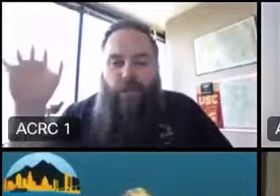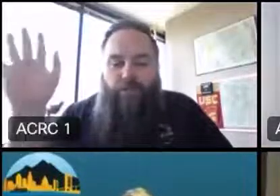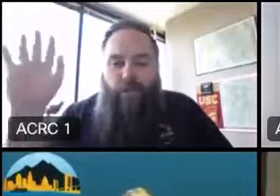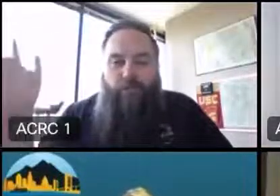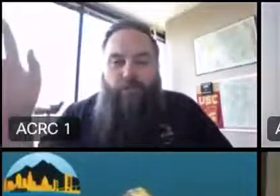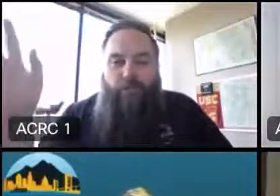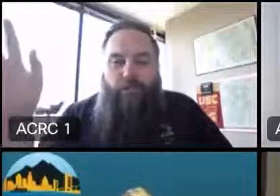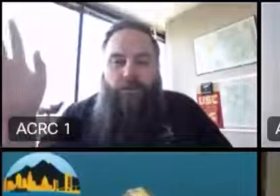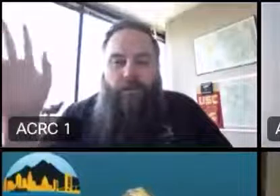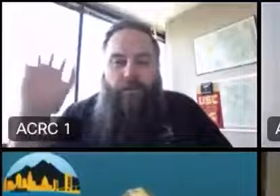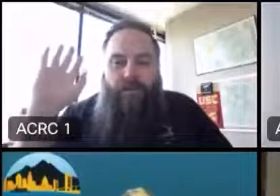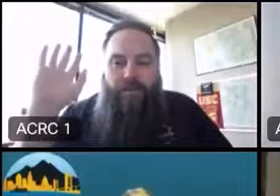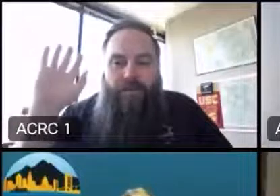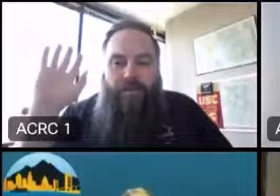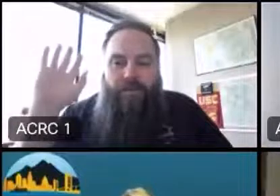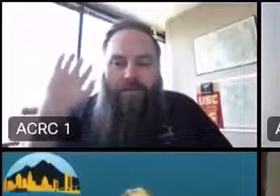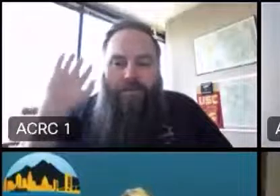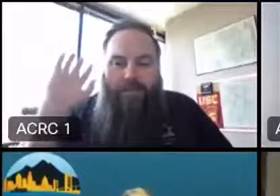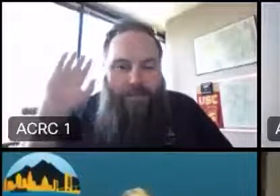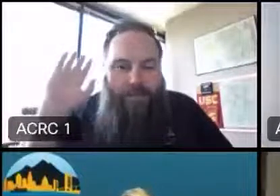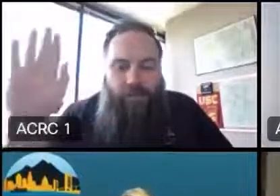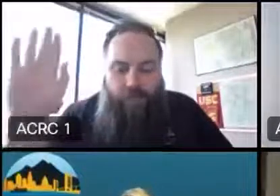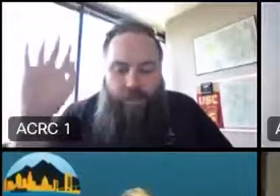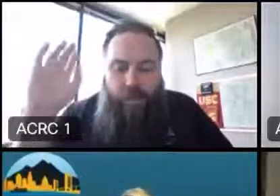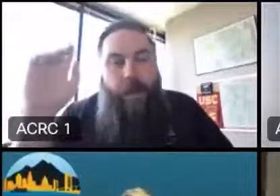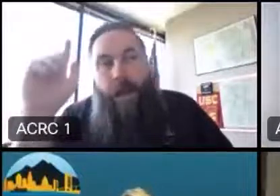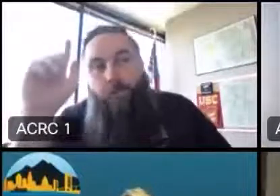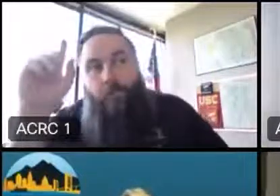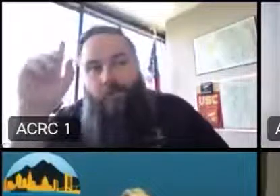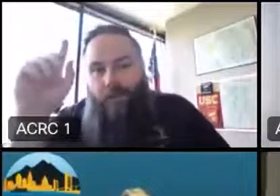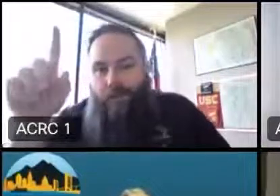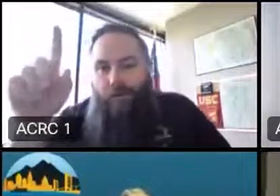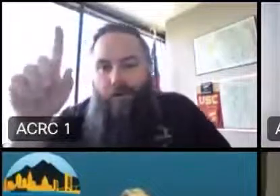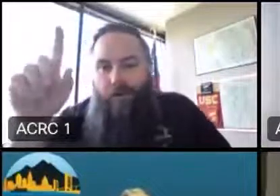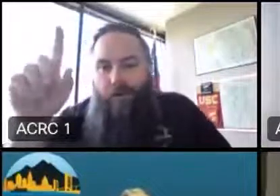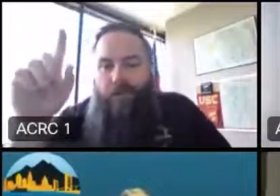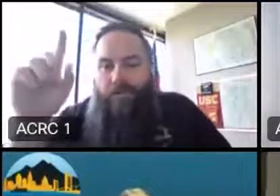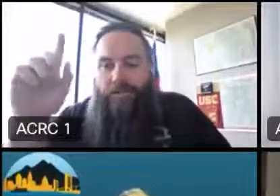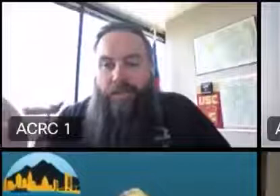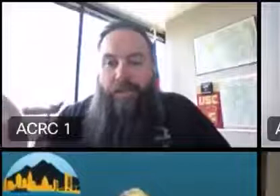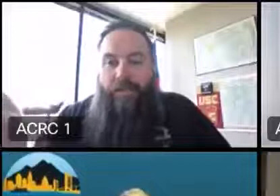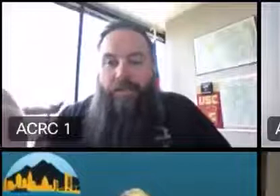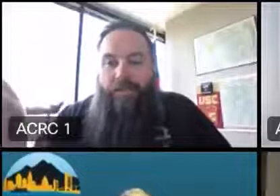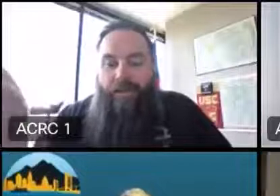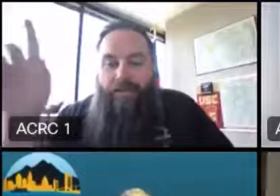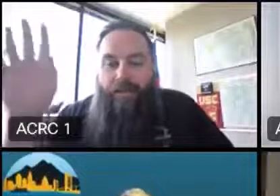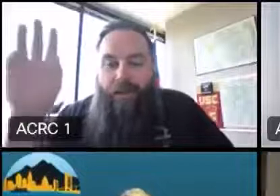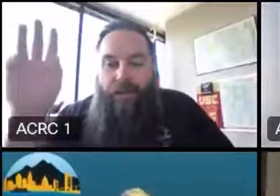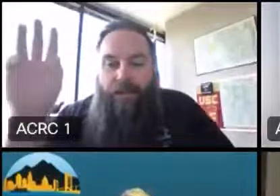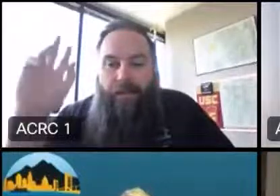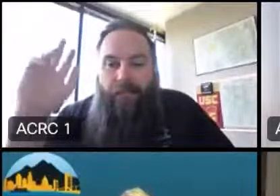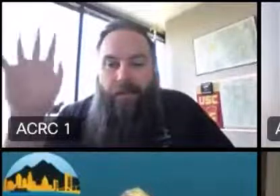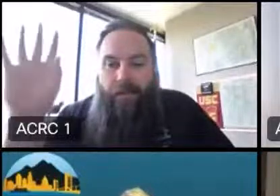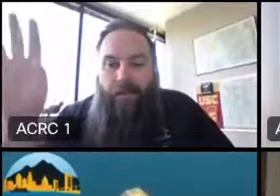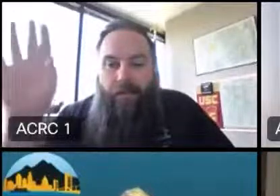I just shout out to all of you vendors because you guys did a great job with that. I will meet with Iqbal today and see if I